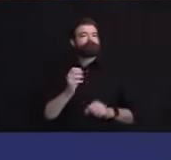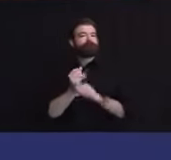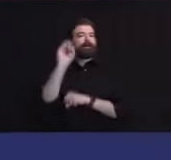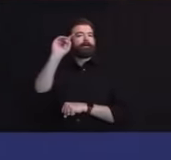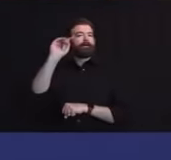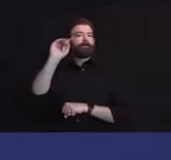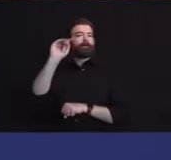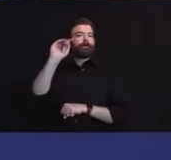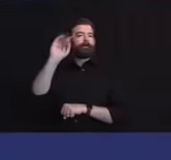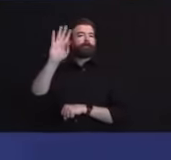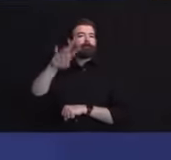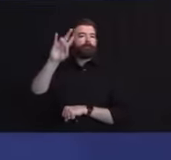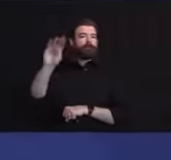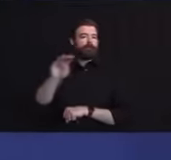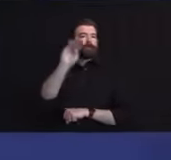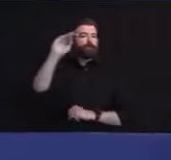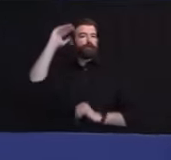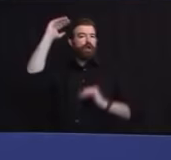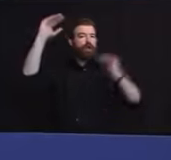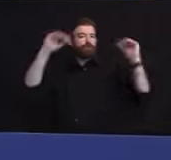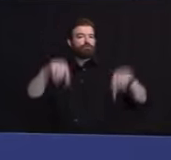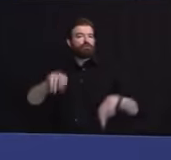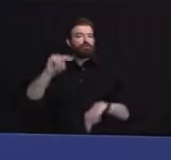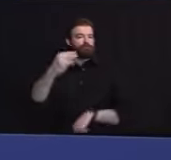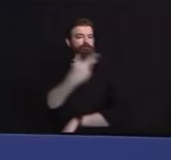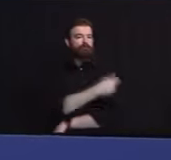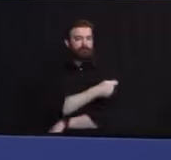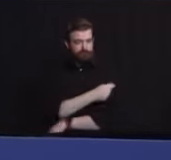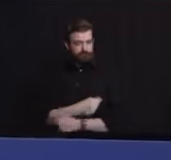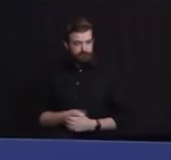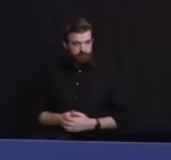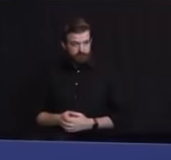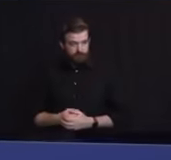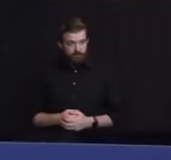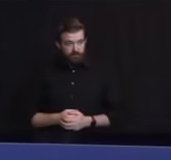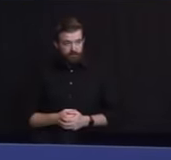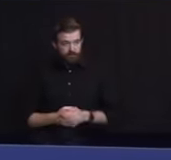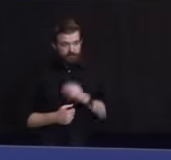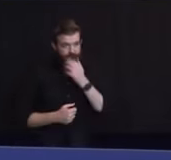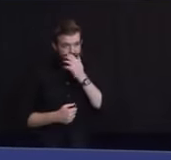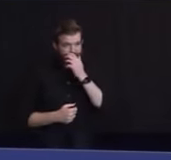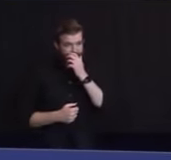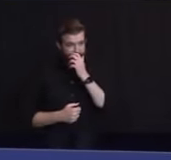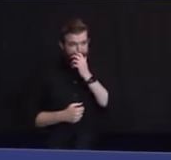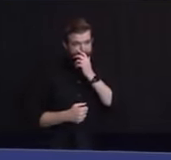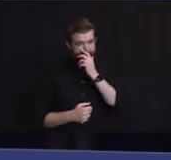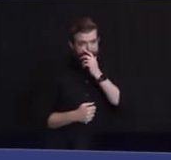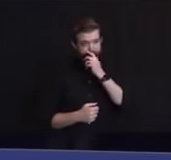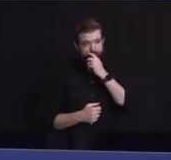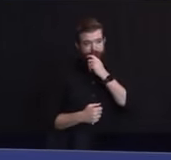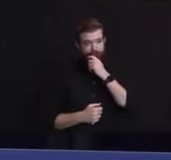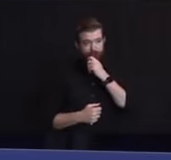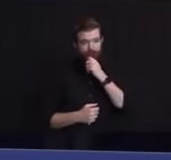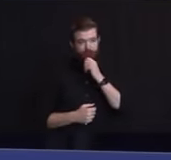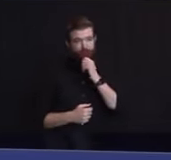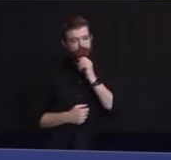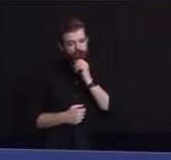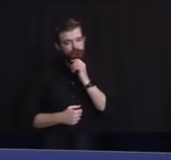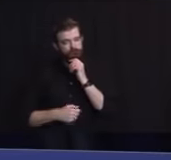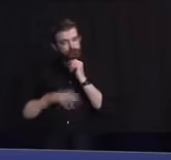about the 4.7. We still think that holds. We know at this point we probably need